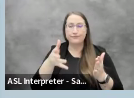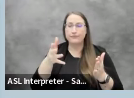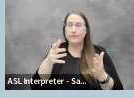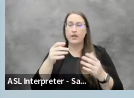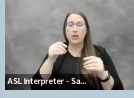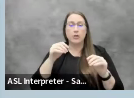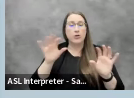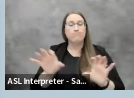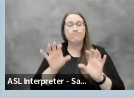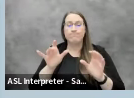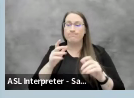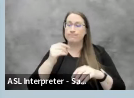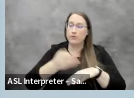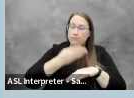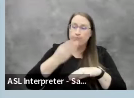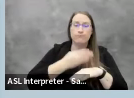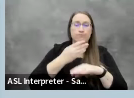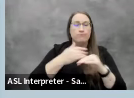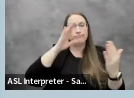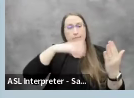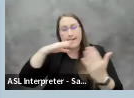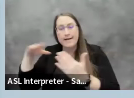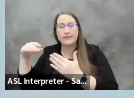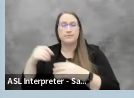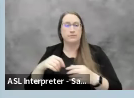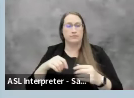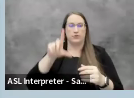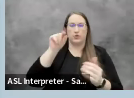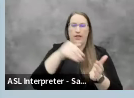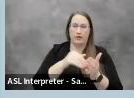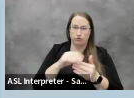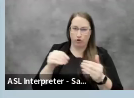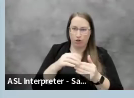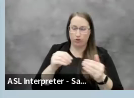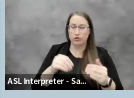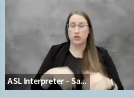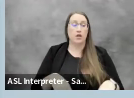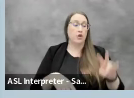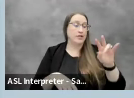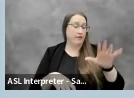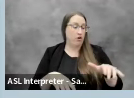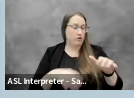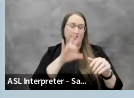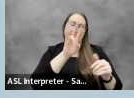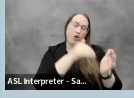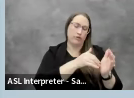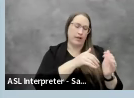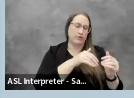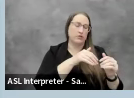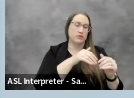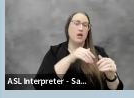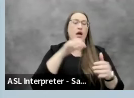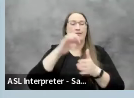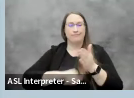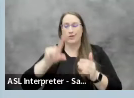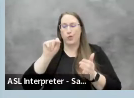getting the home ready for sale, clearing it out was $20,000. So against the net value of $700,000, we take up the $20,000 and we